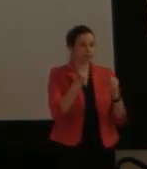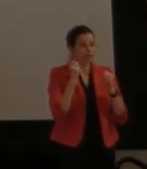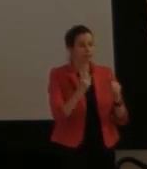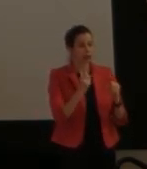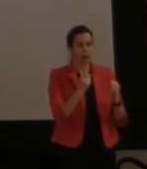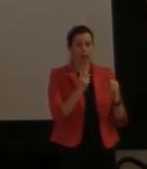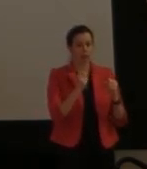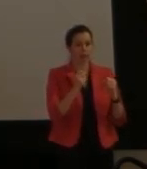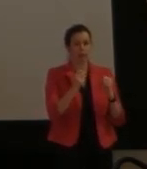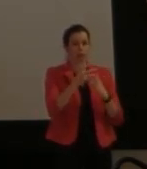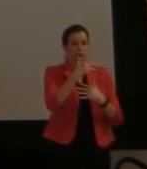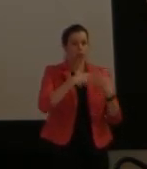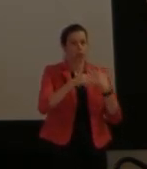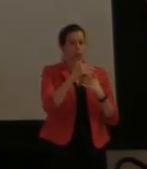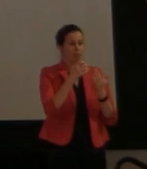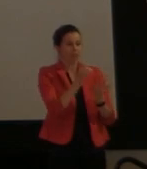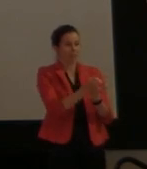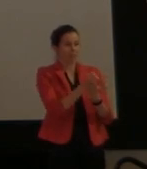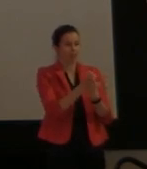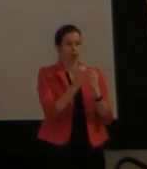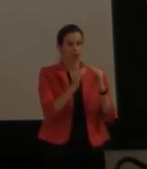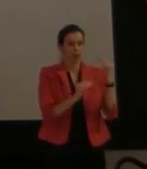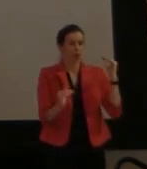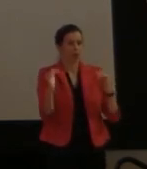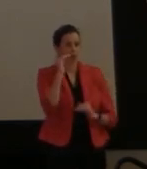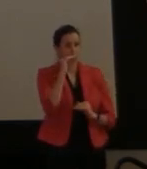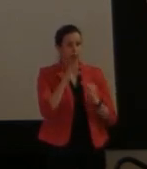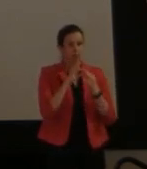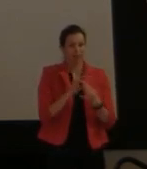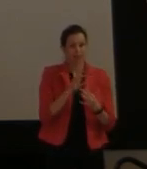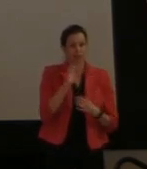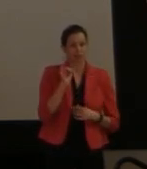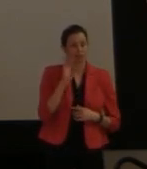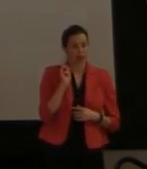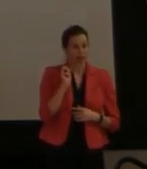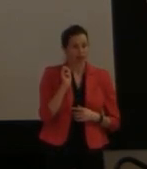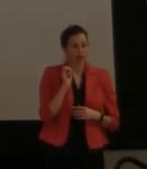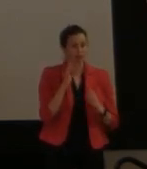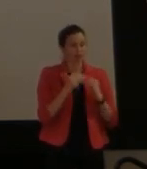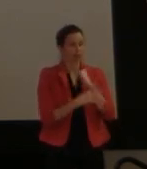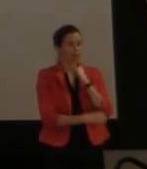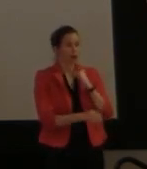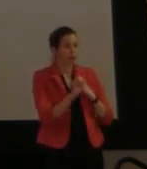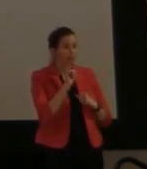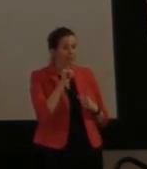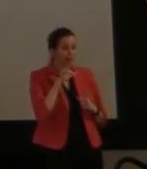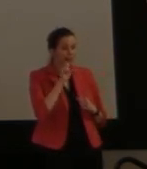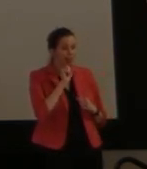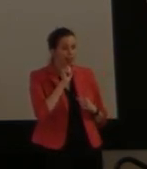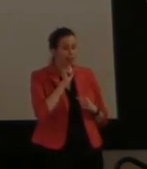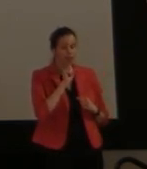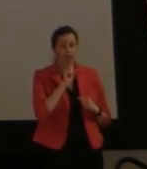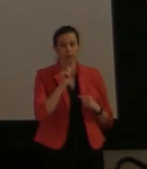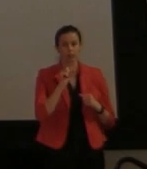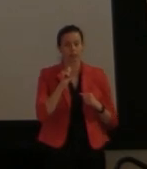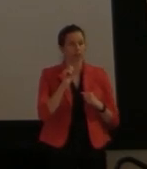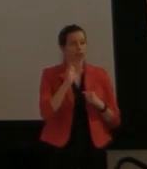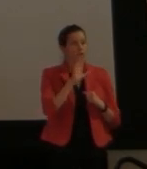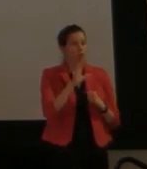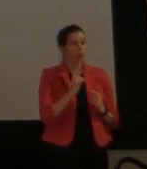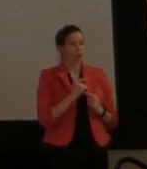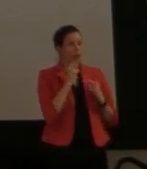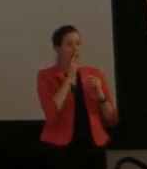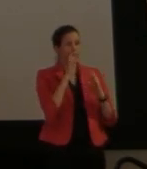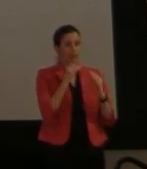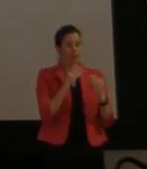economic disparities in our region based upon race, poverty status. Your life